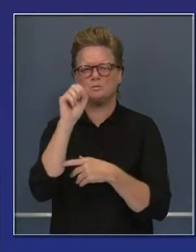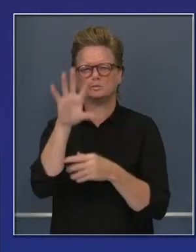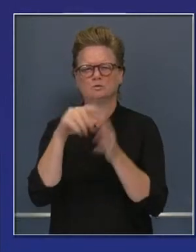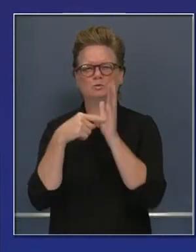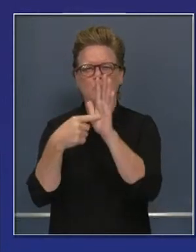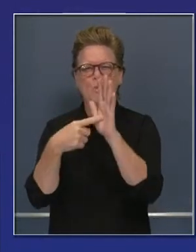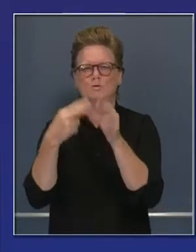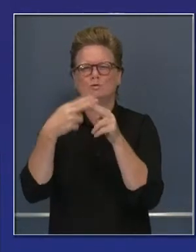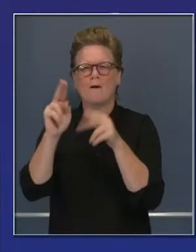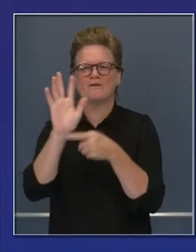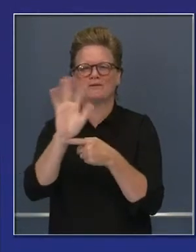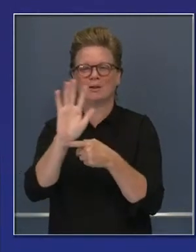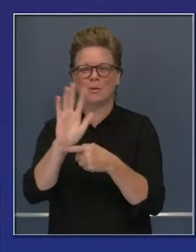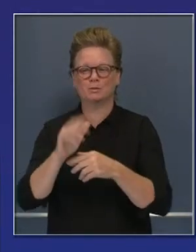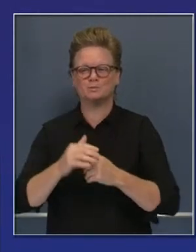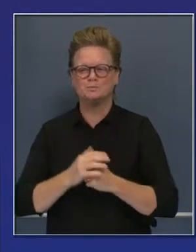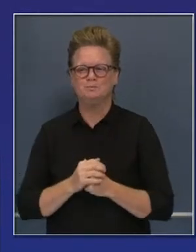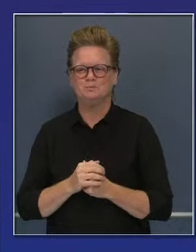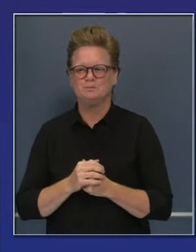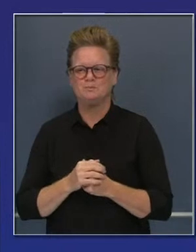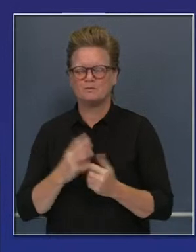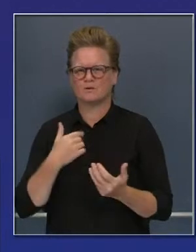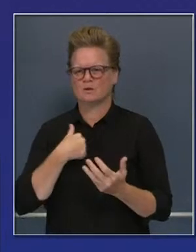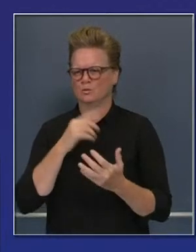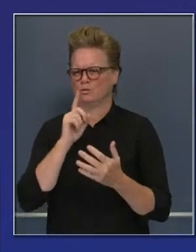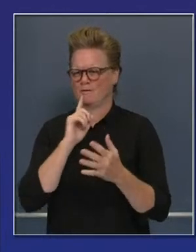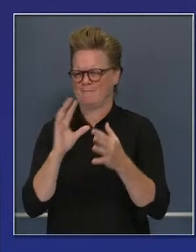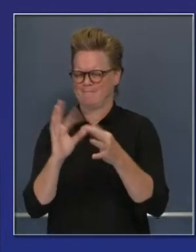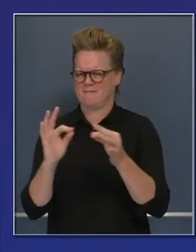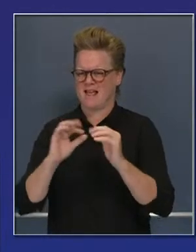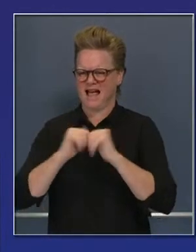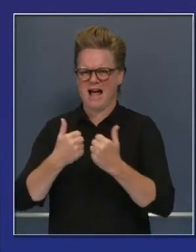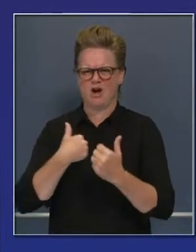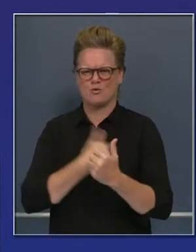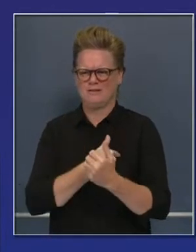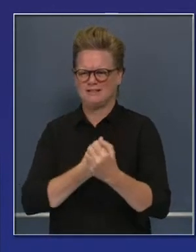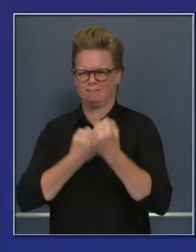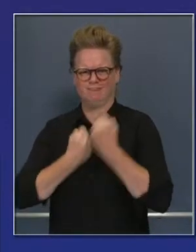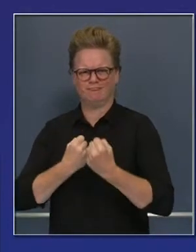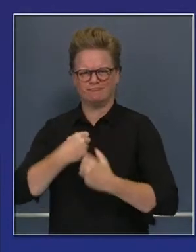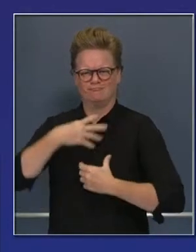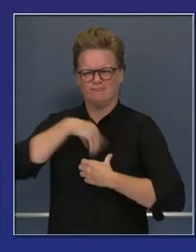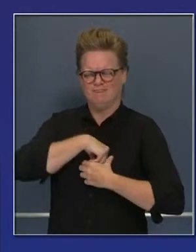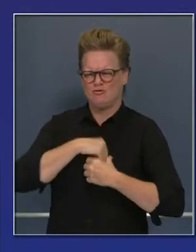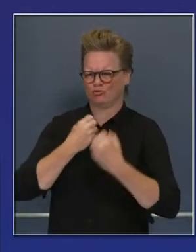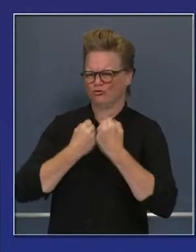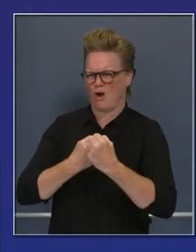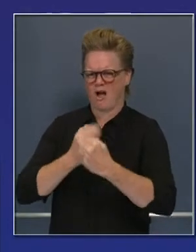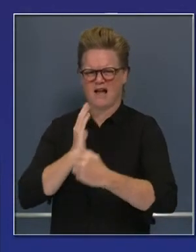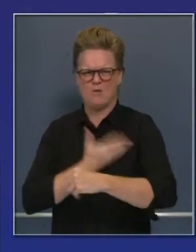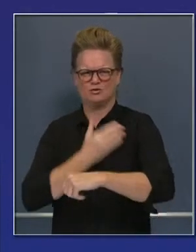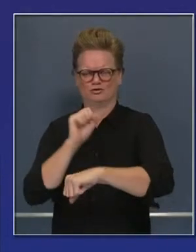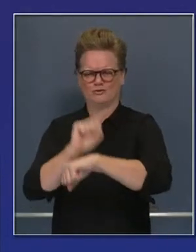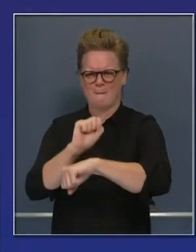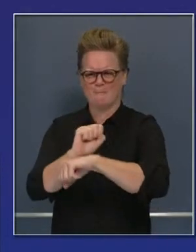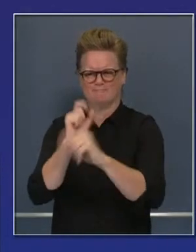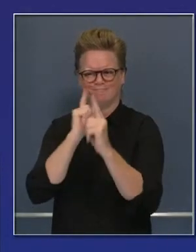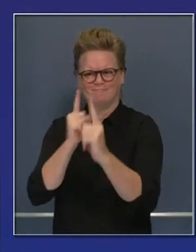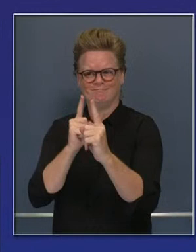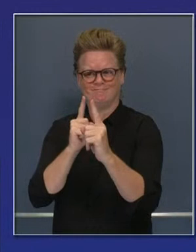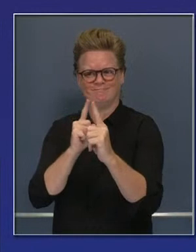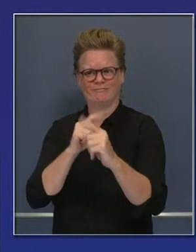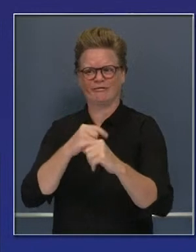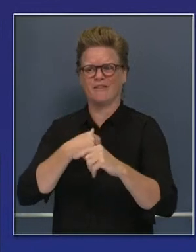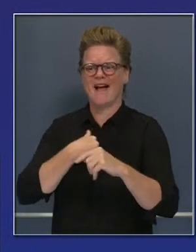about grit. We talk about determination. We talk about people that are committed to their job, not just interested in their